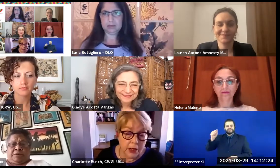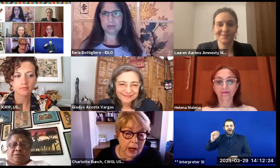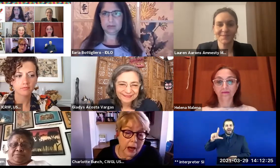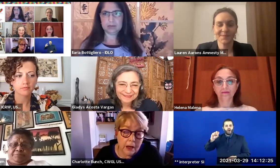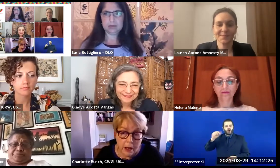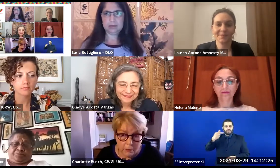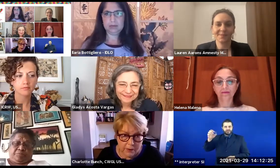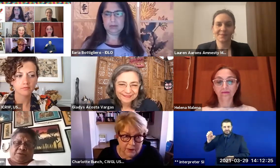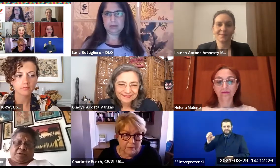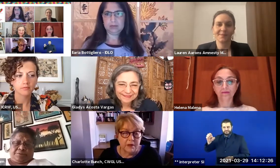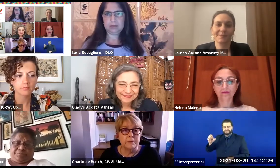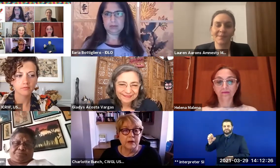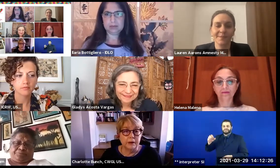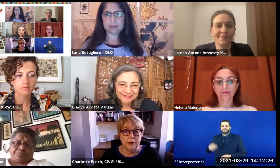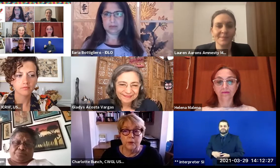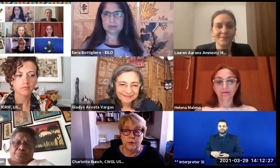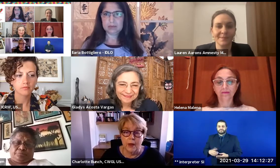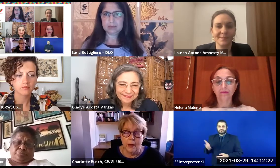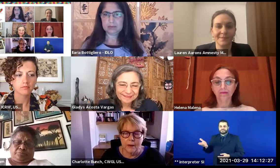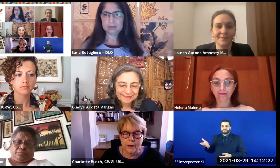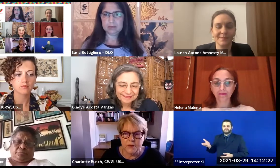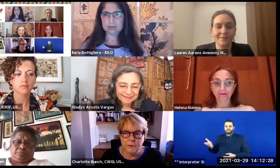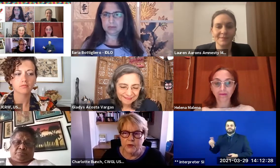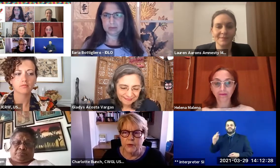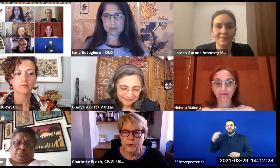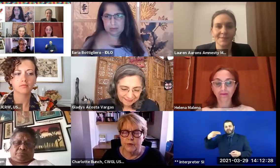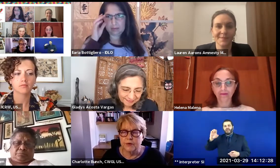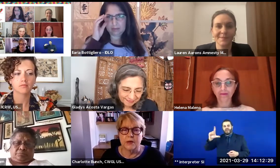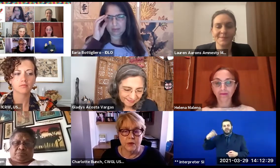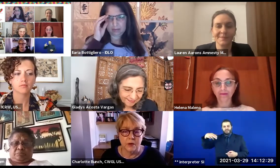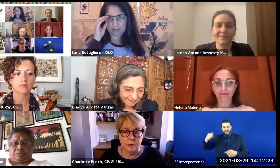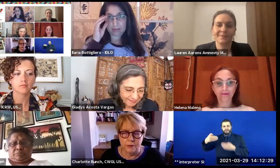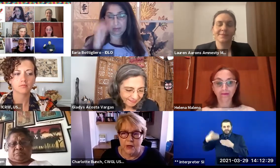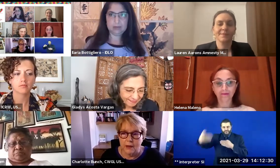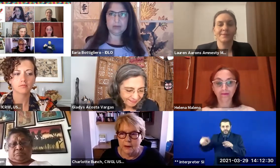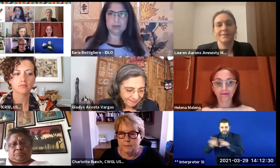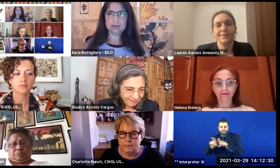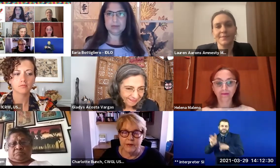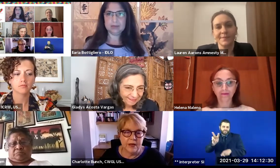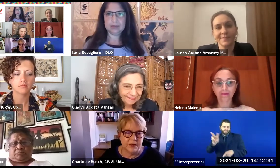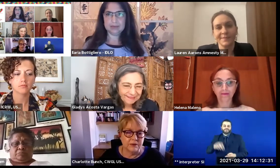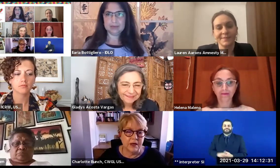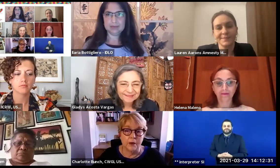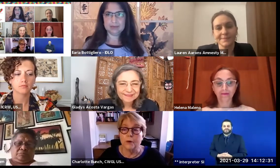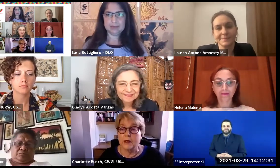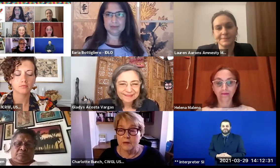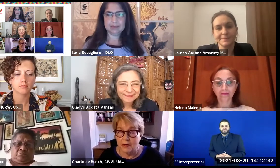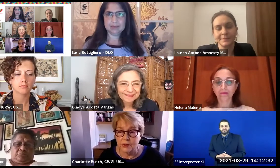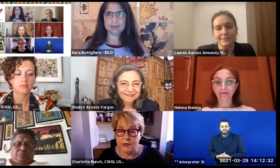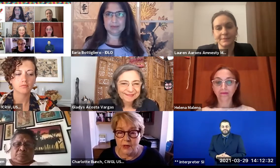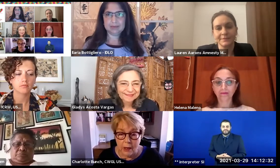Well, actually, I want to say something about youth, not so much youth CSOs, because that sounds